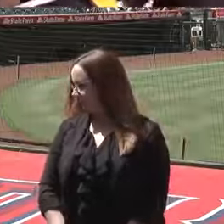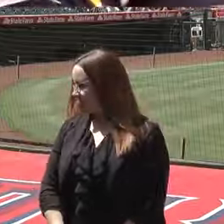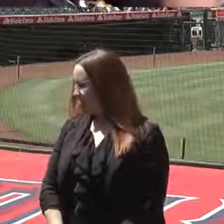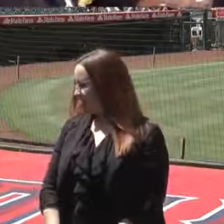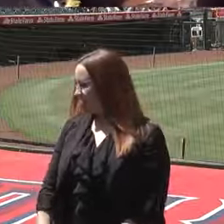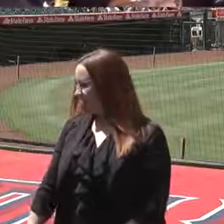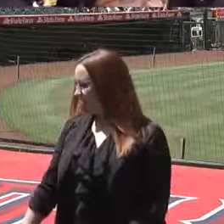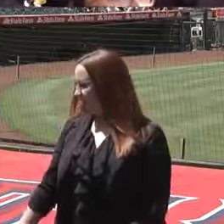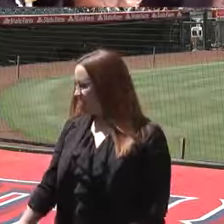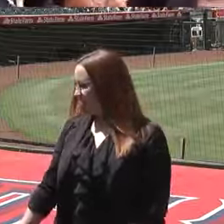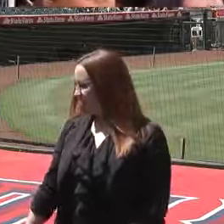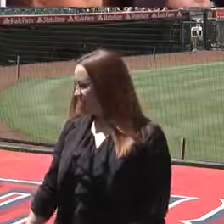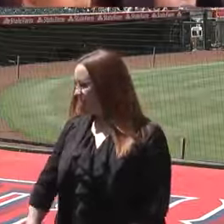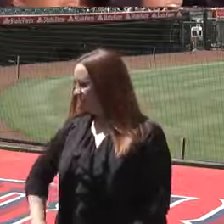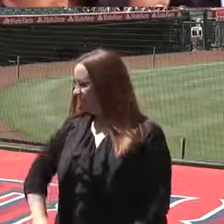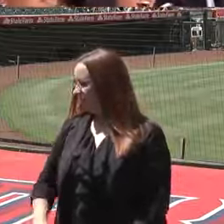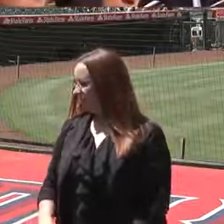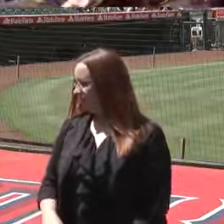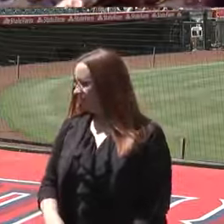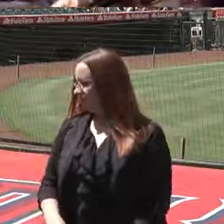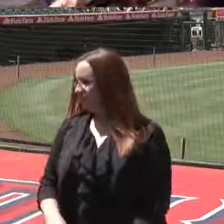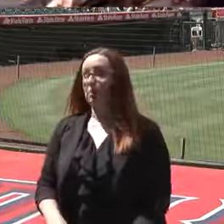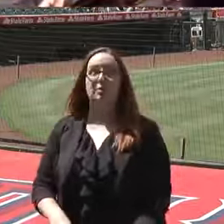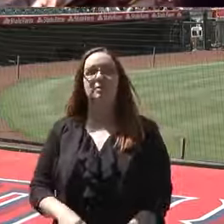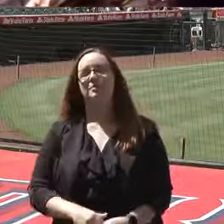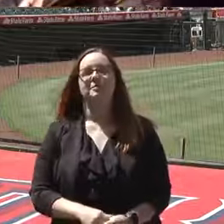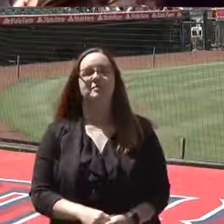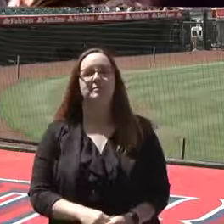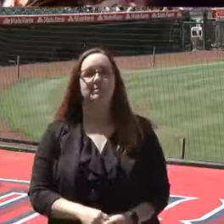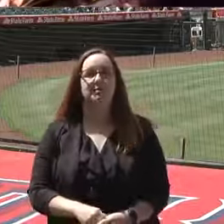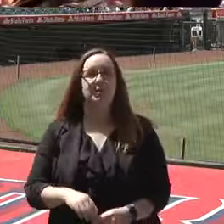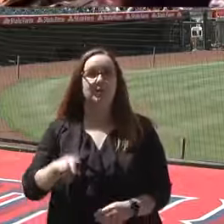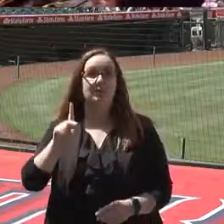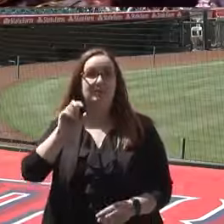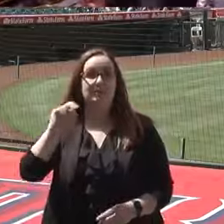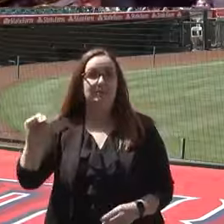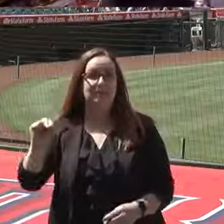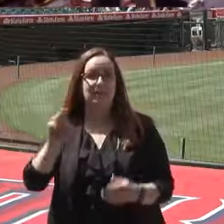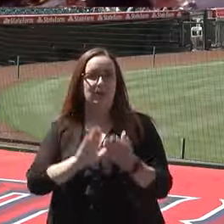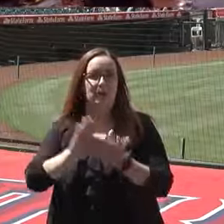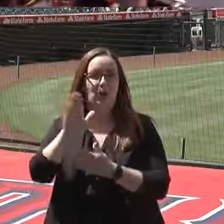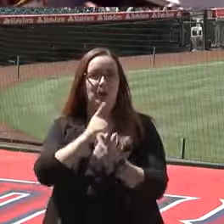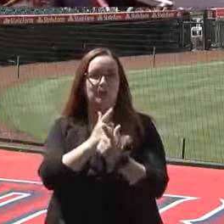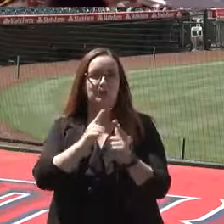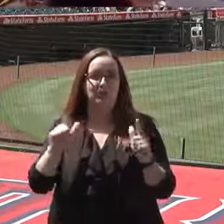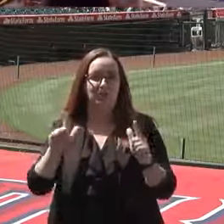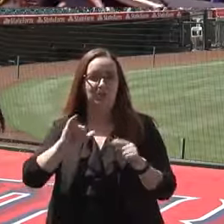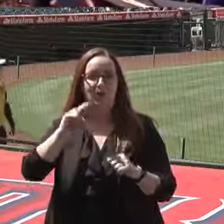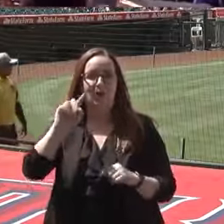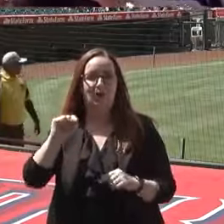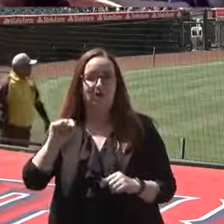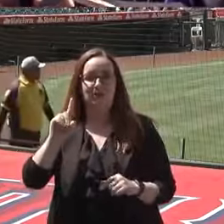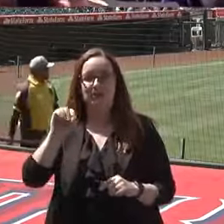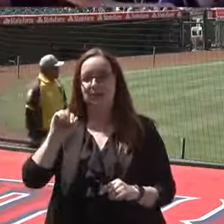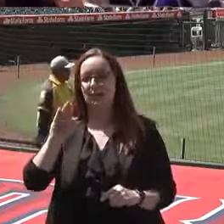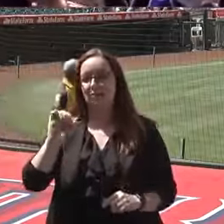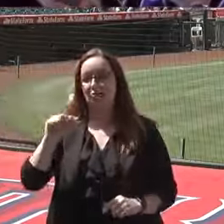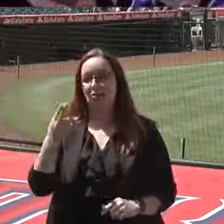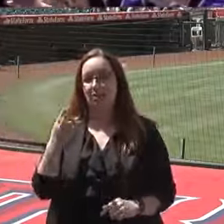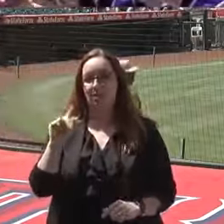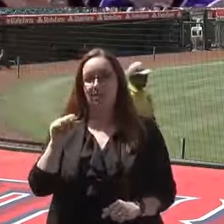And now, please welcome the Dean of the College of Liberal Arts, Deborah Thien.